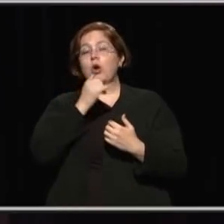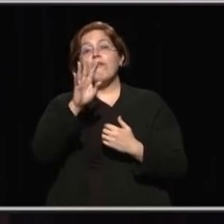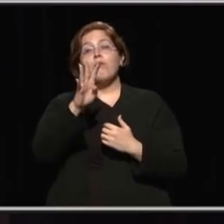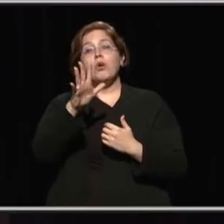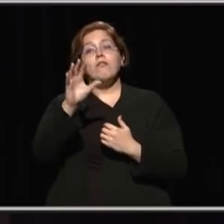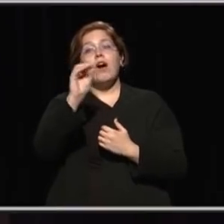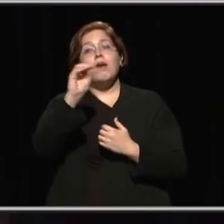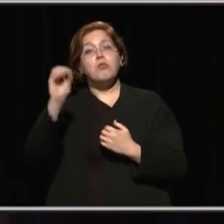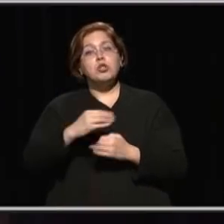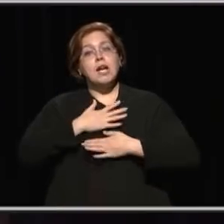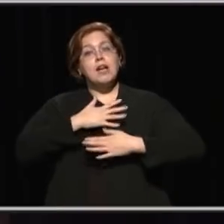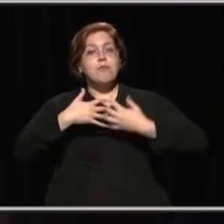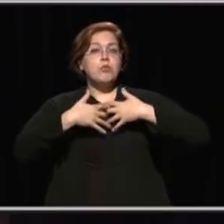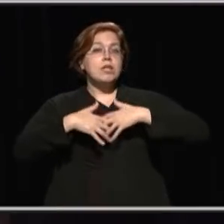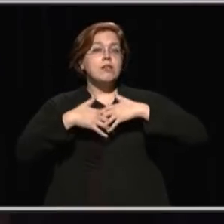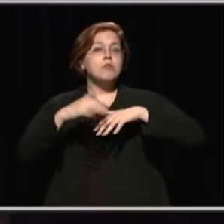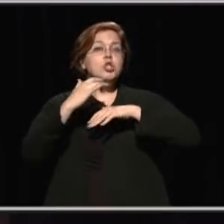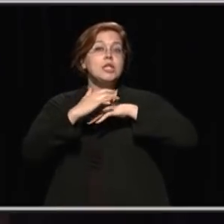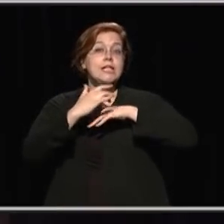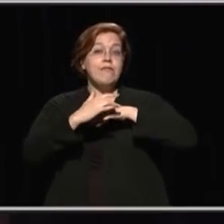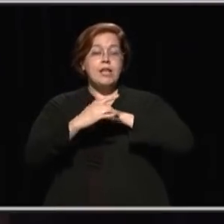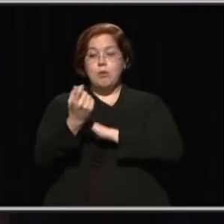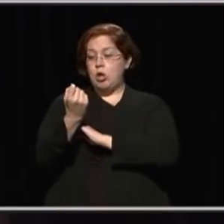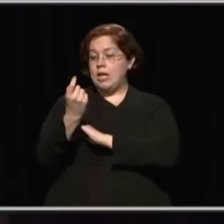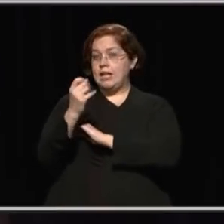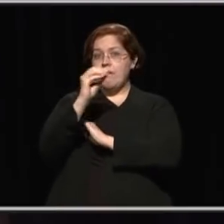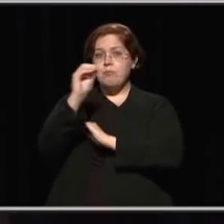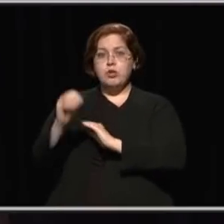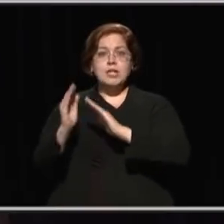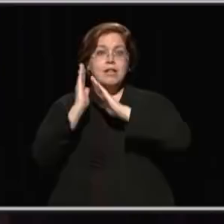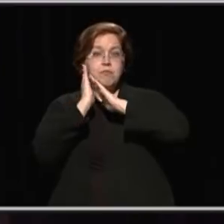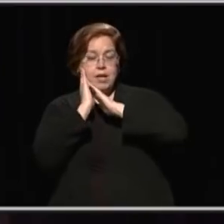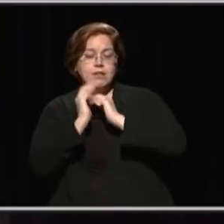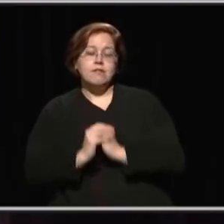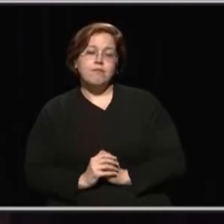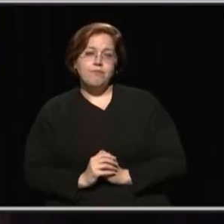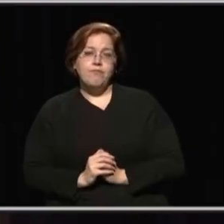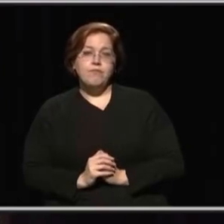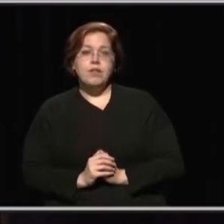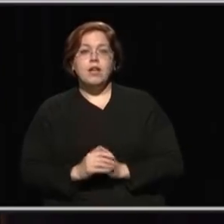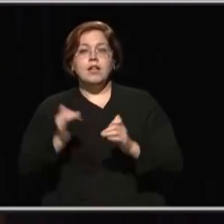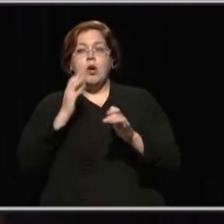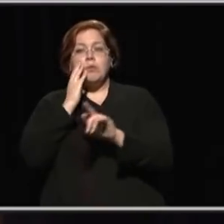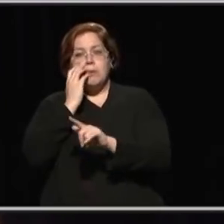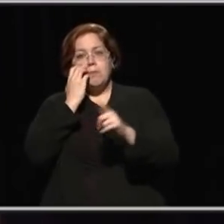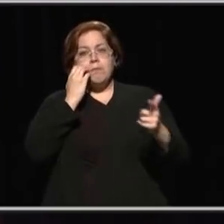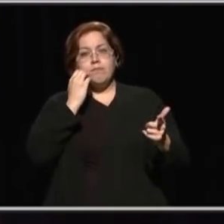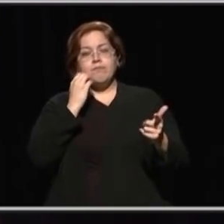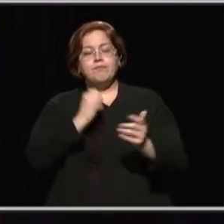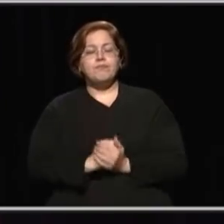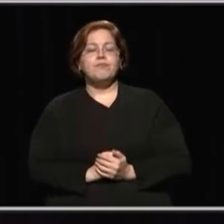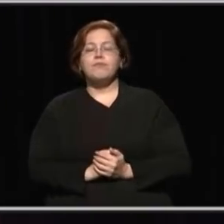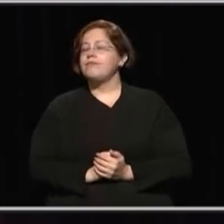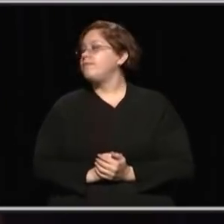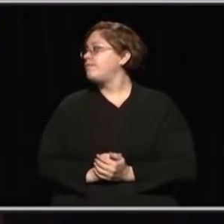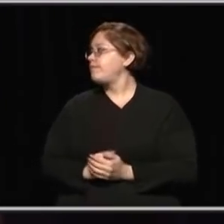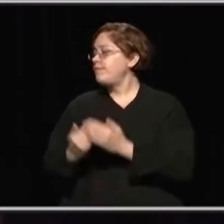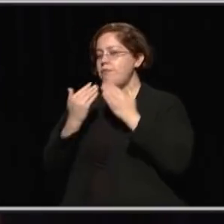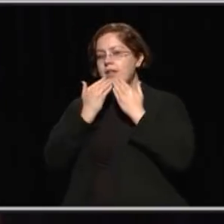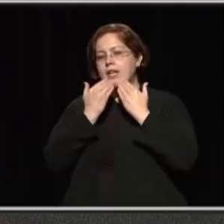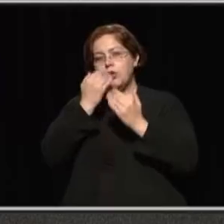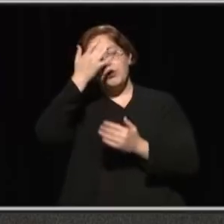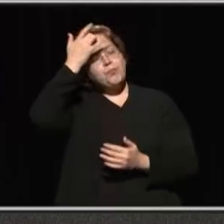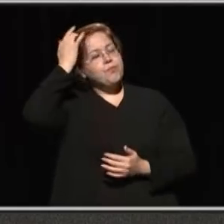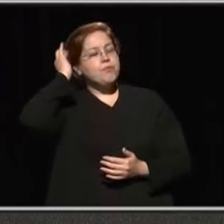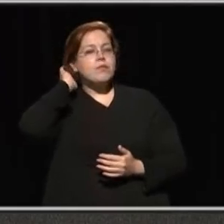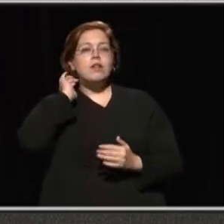45% of ventilators available and 11% of hospital beds available. I'll turn it over now to Commissioner Rodriguez. Thank you, Mayor, and